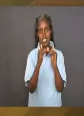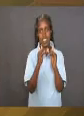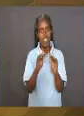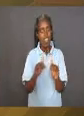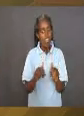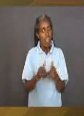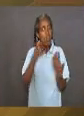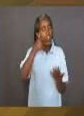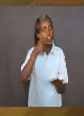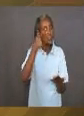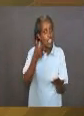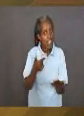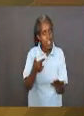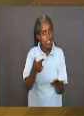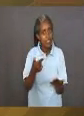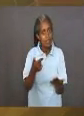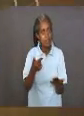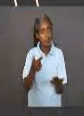How can we tell?